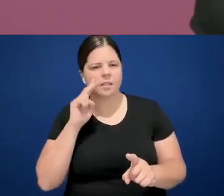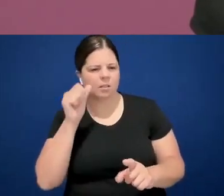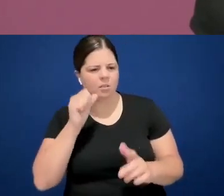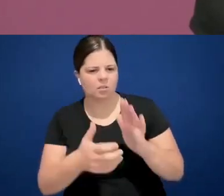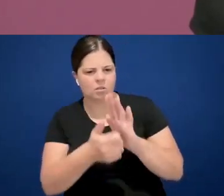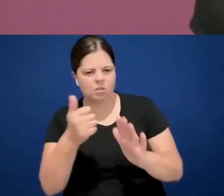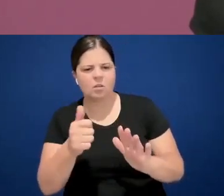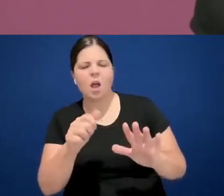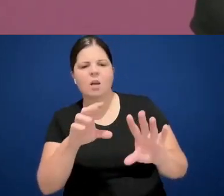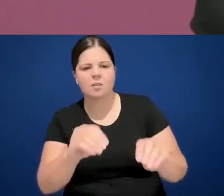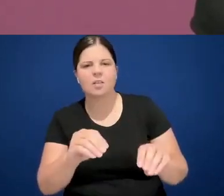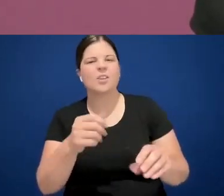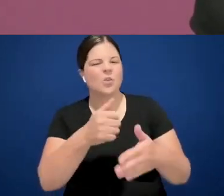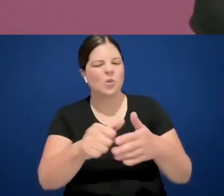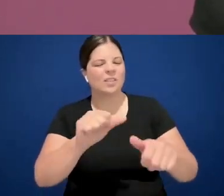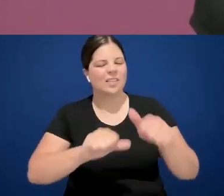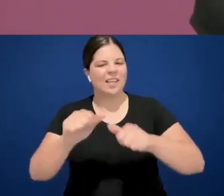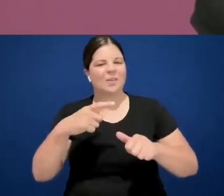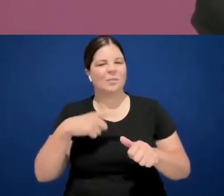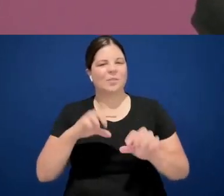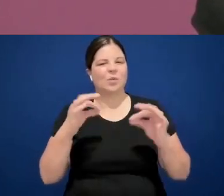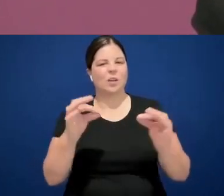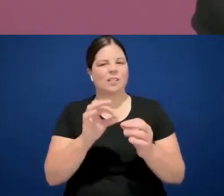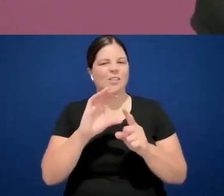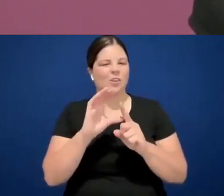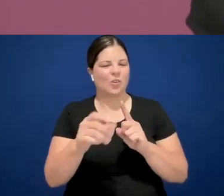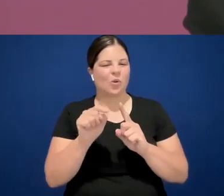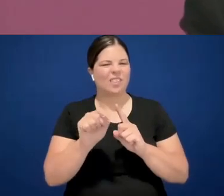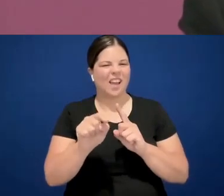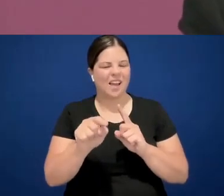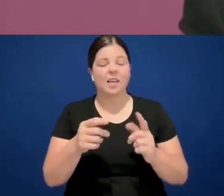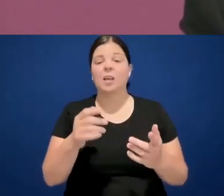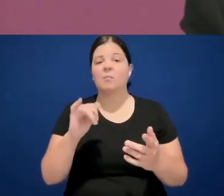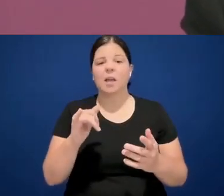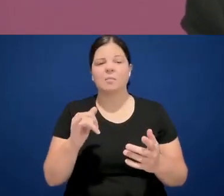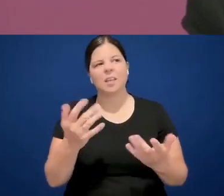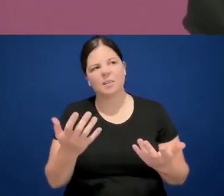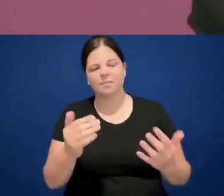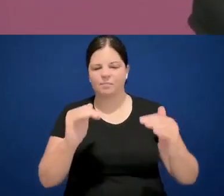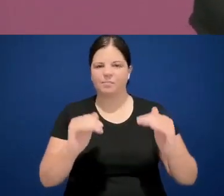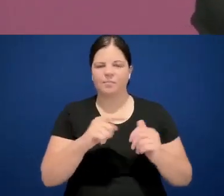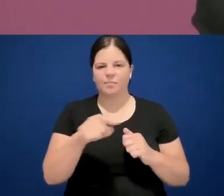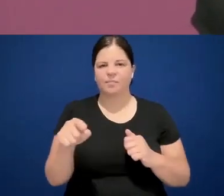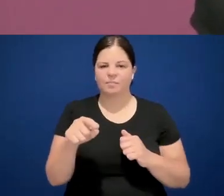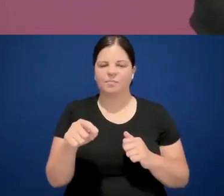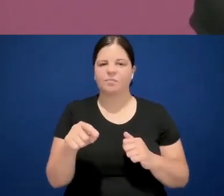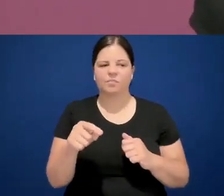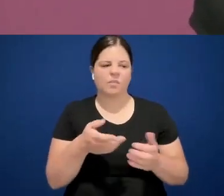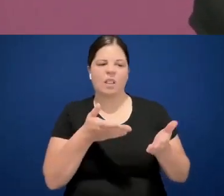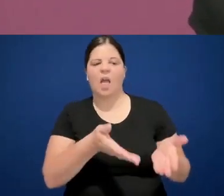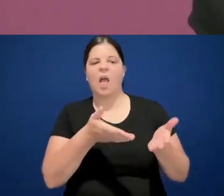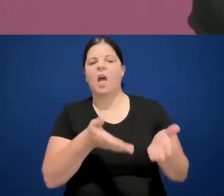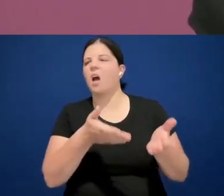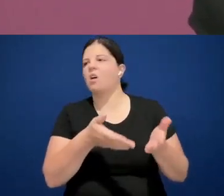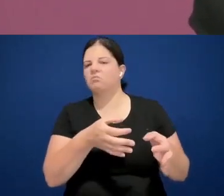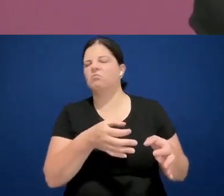it back to culture within the organisation, and whether that be a culture at lower levels where the conduct's been permitted and allowed to happen for quite